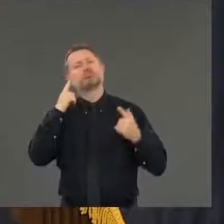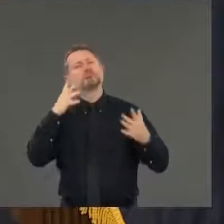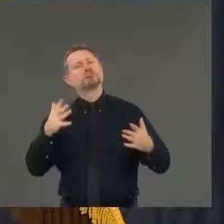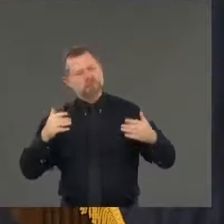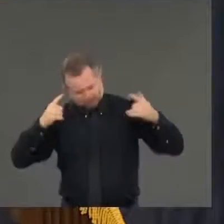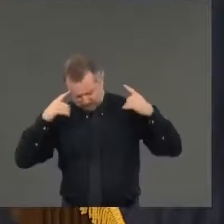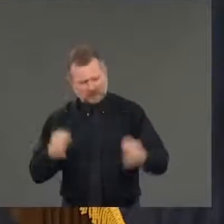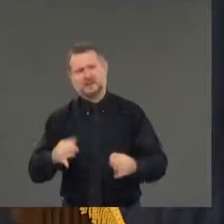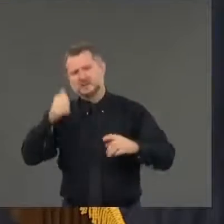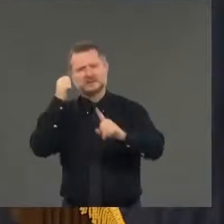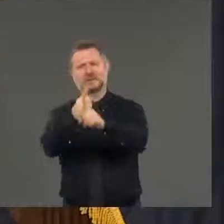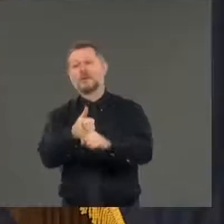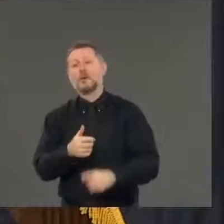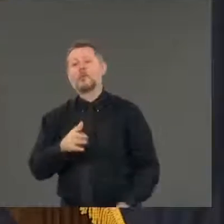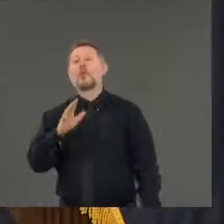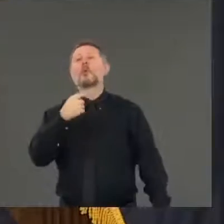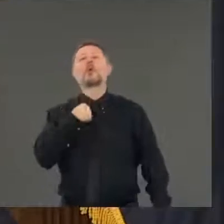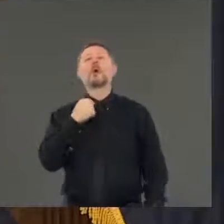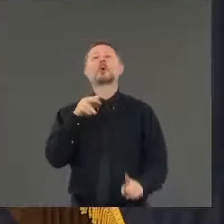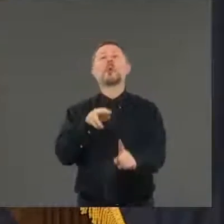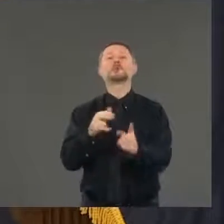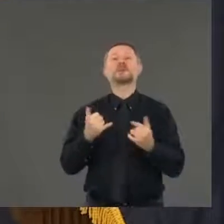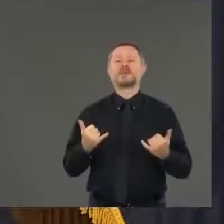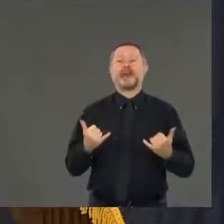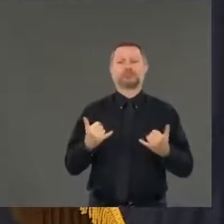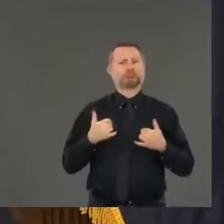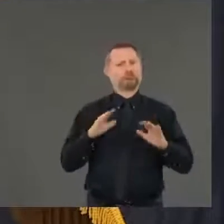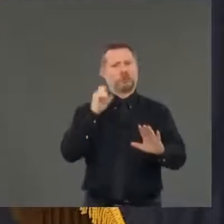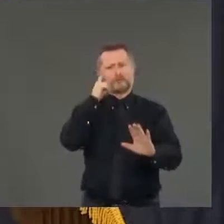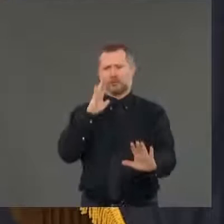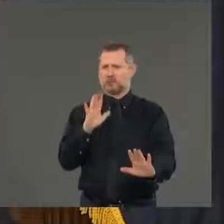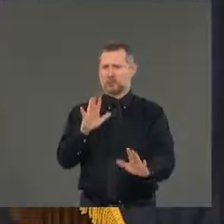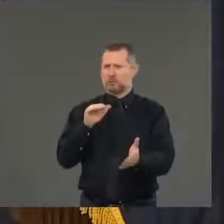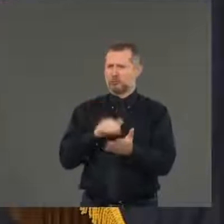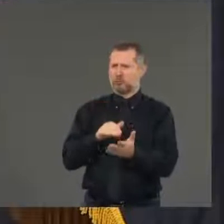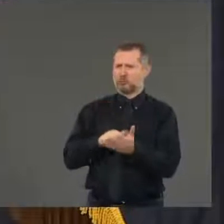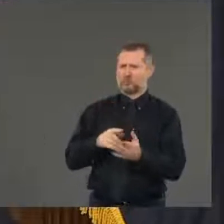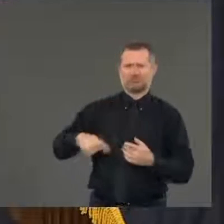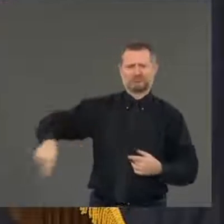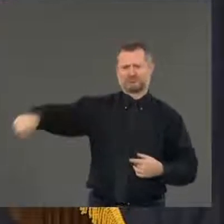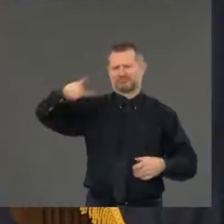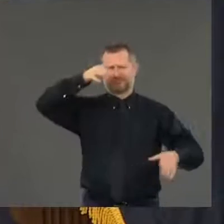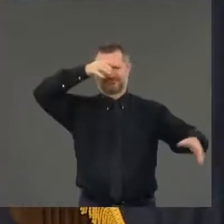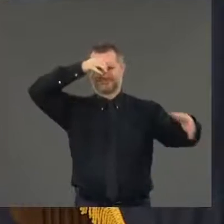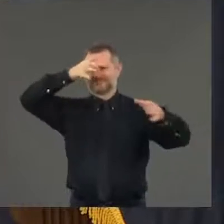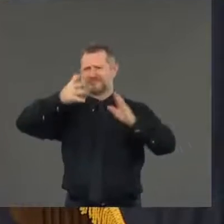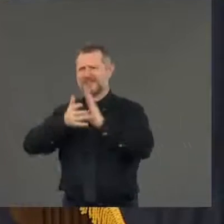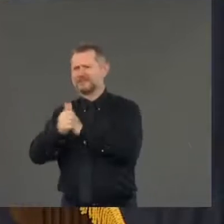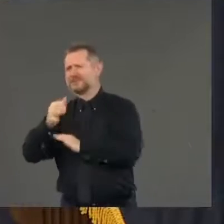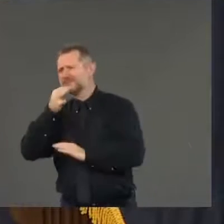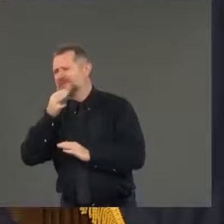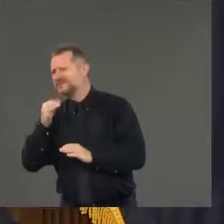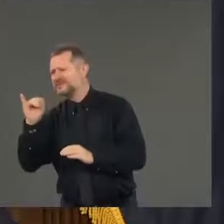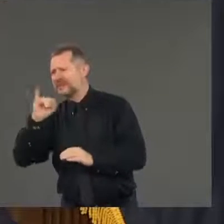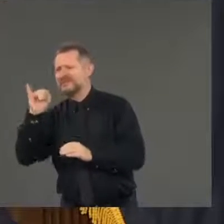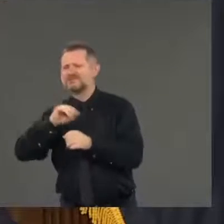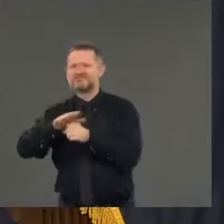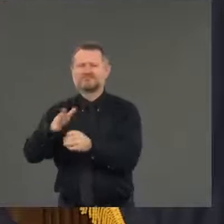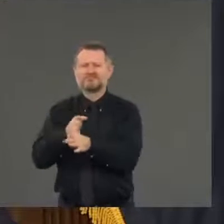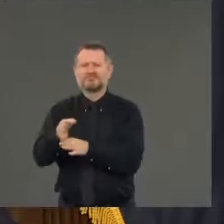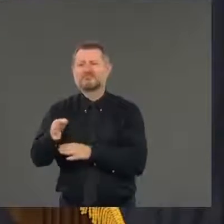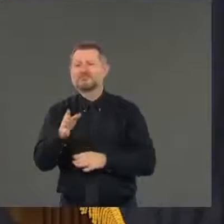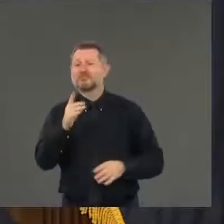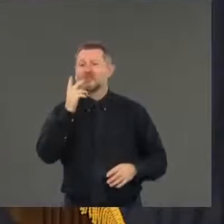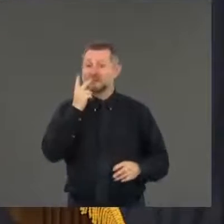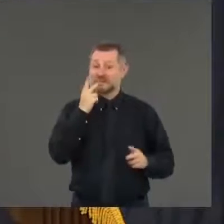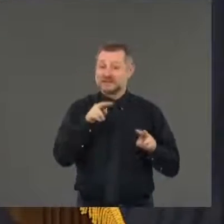now. But any doctor will tell you, any infectious disease doctor will tell you, look at the